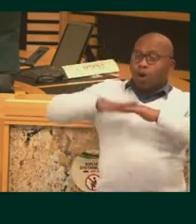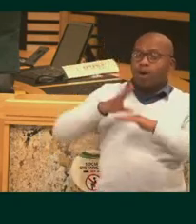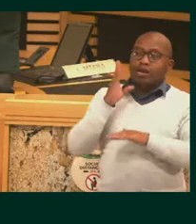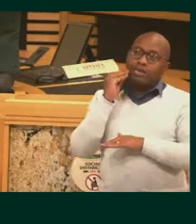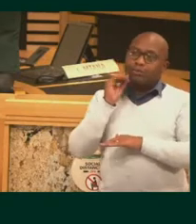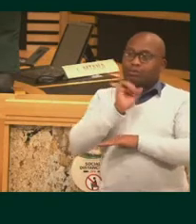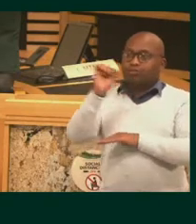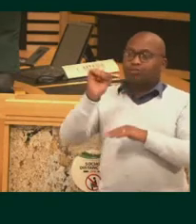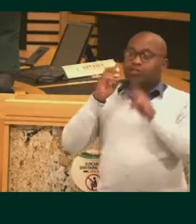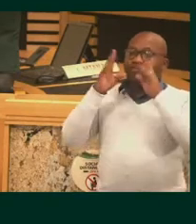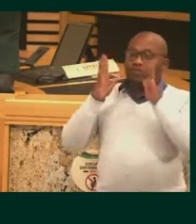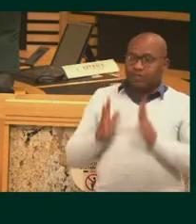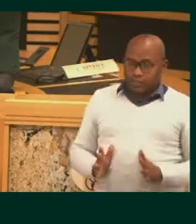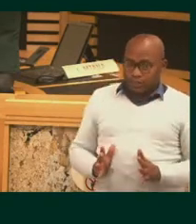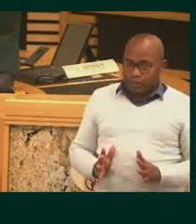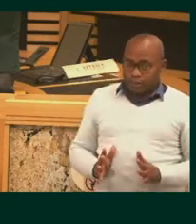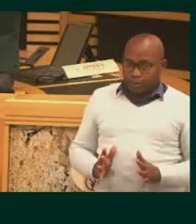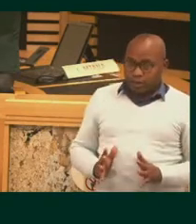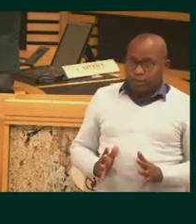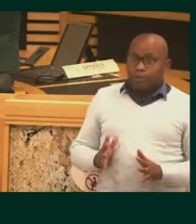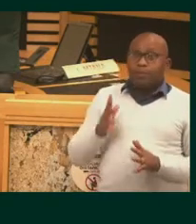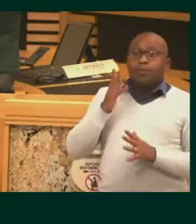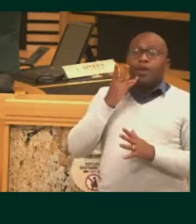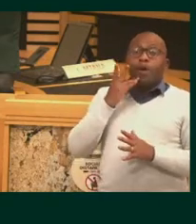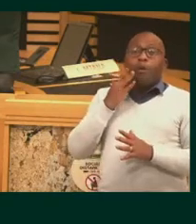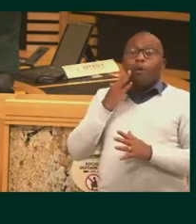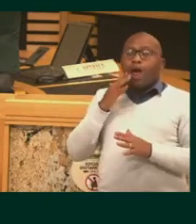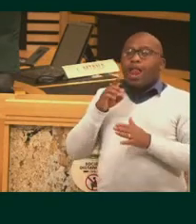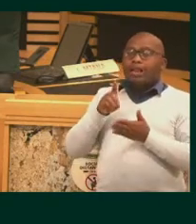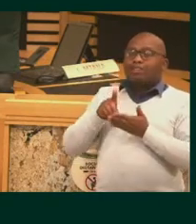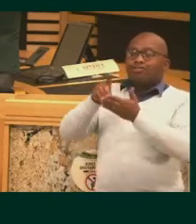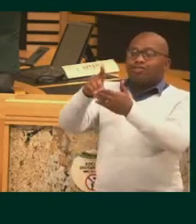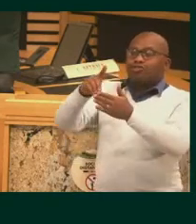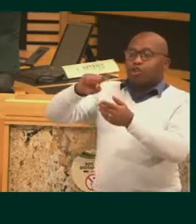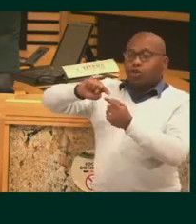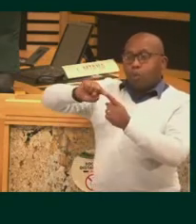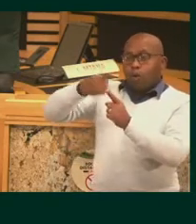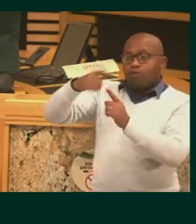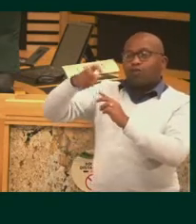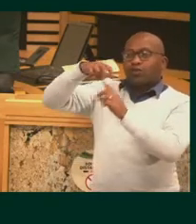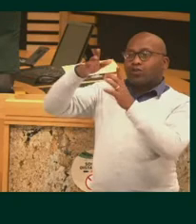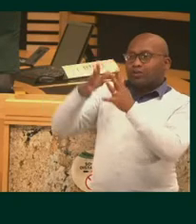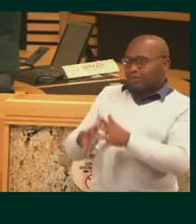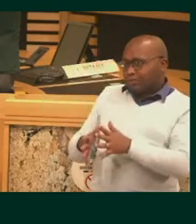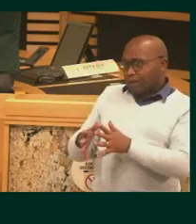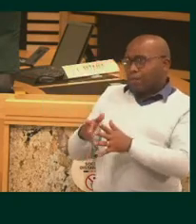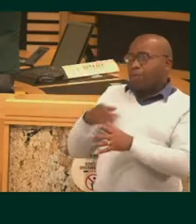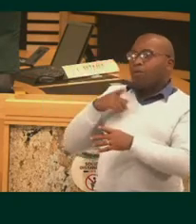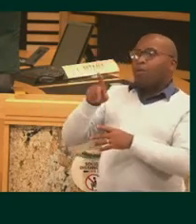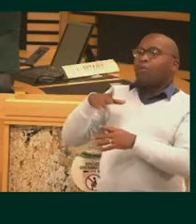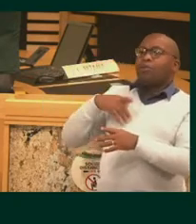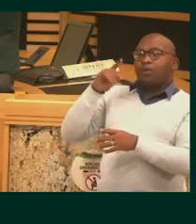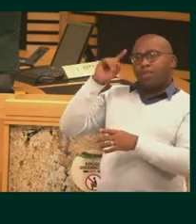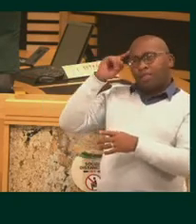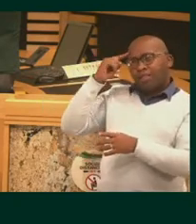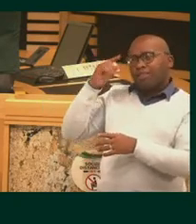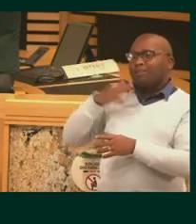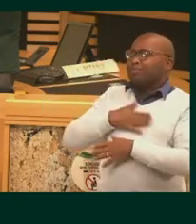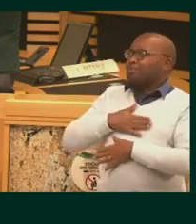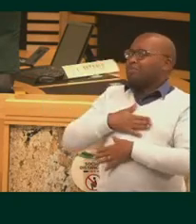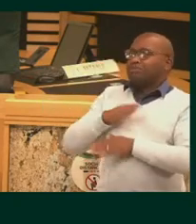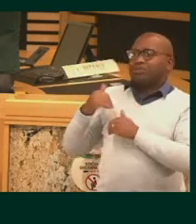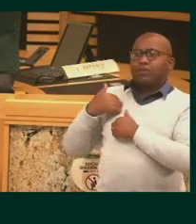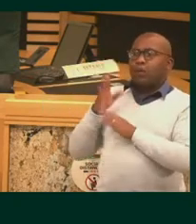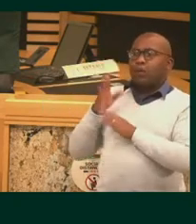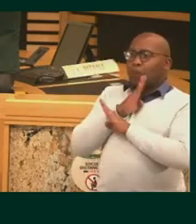image should a destination be branded as unsafe due to high levels of crime tourism will certainly be aect negatively affected